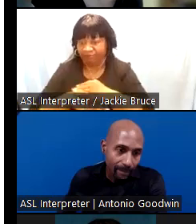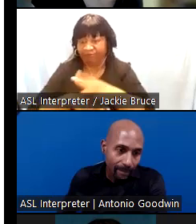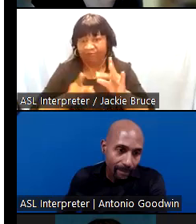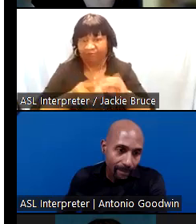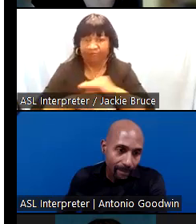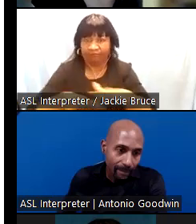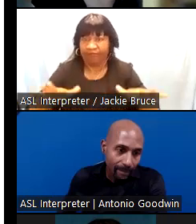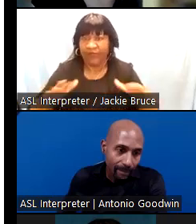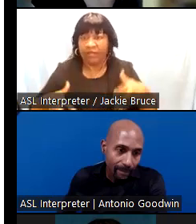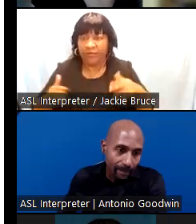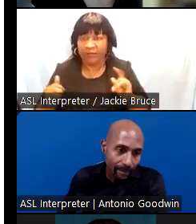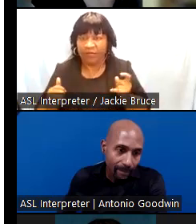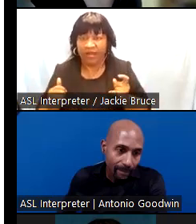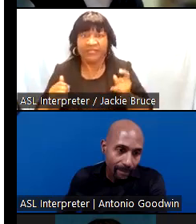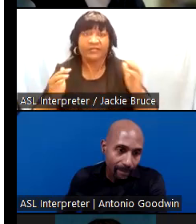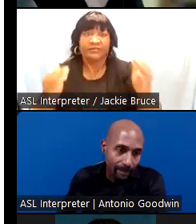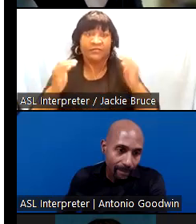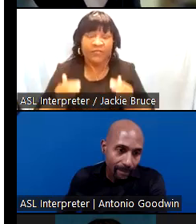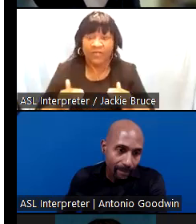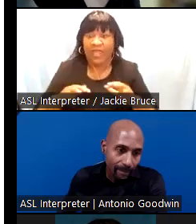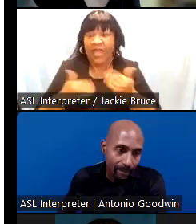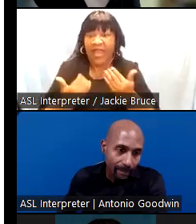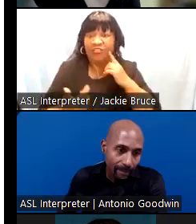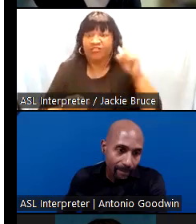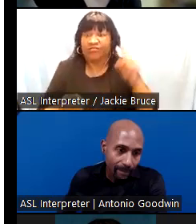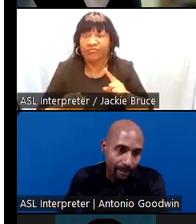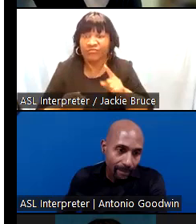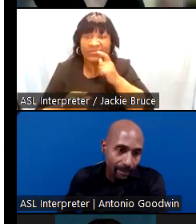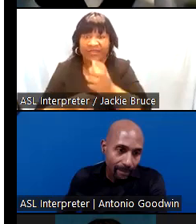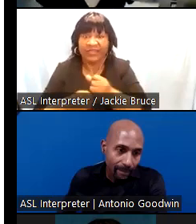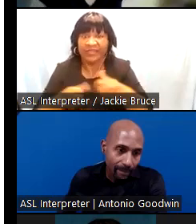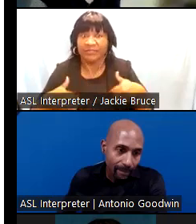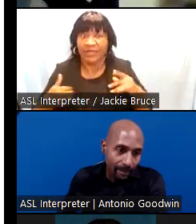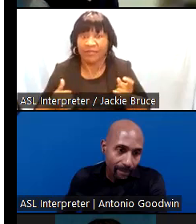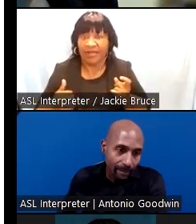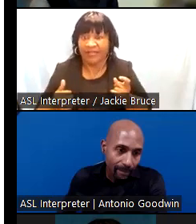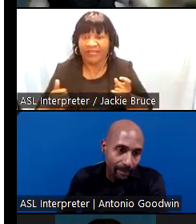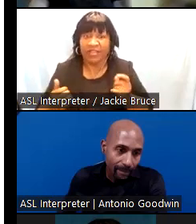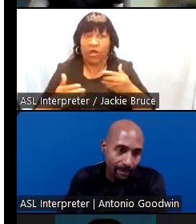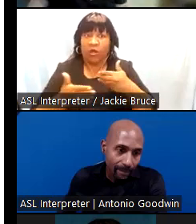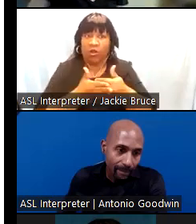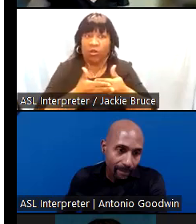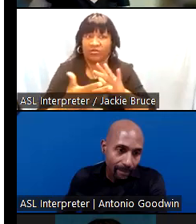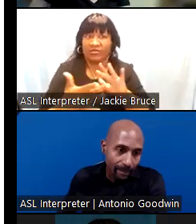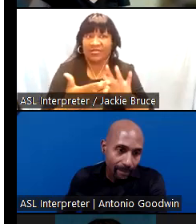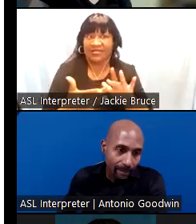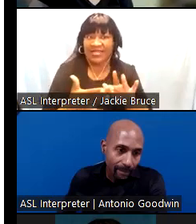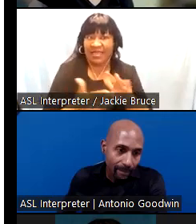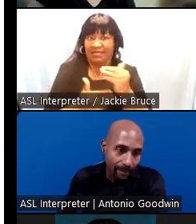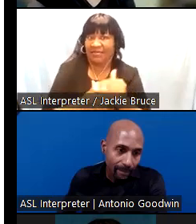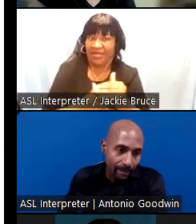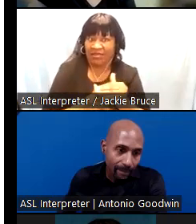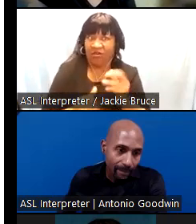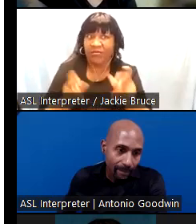All right, so how do I lower my risk? What time are we at? Okay. Limit close contact with people with monkeypox or think that they